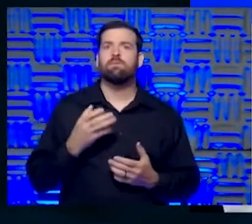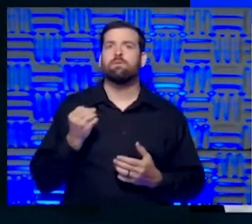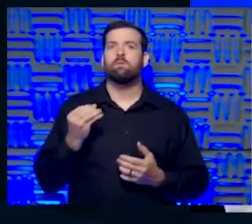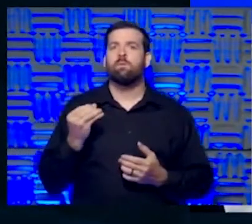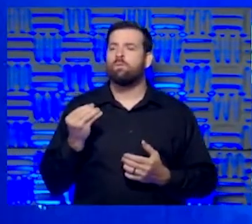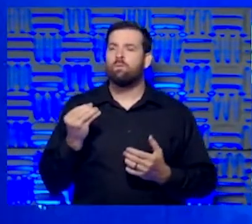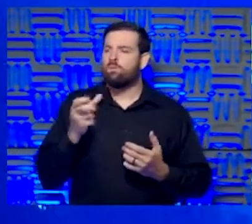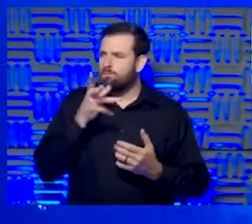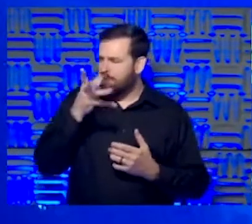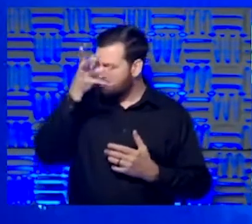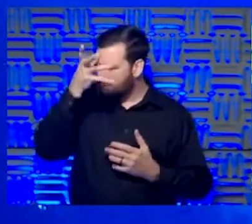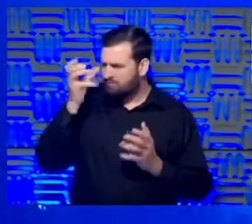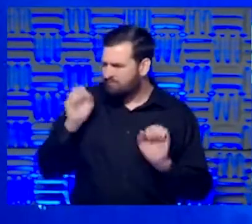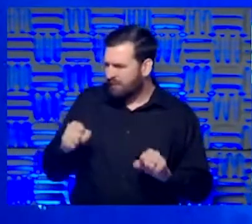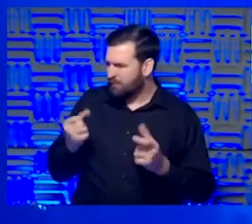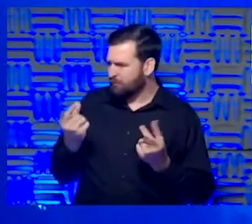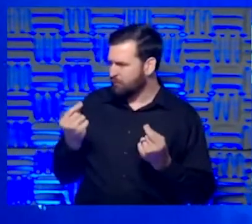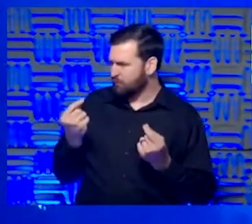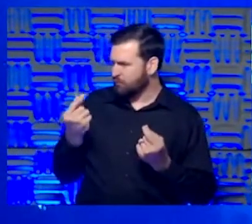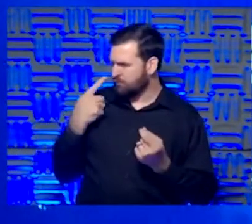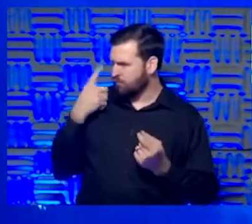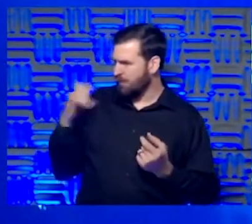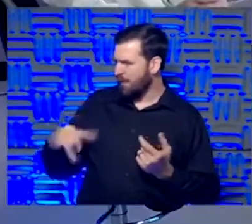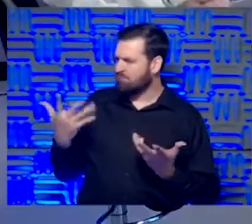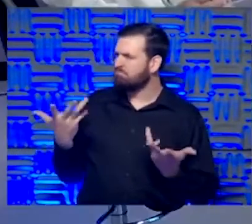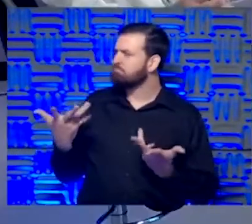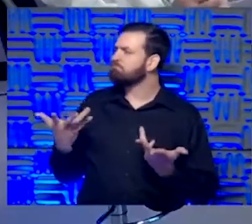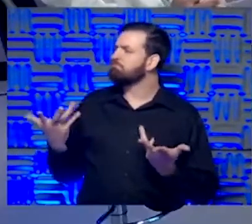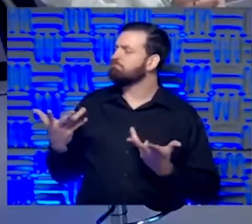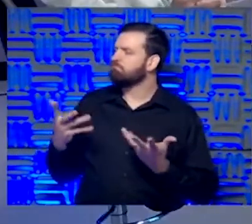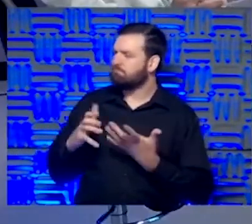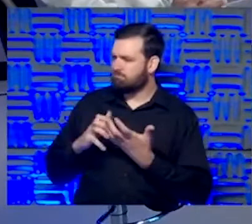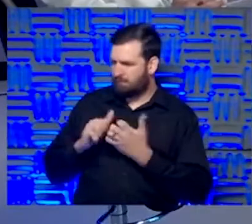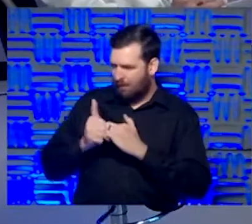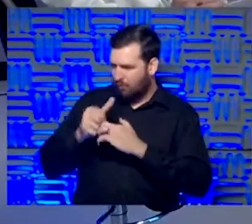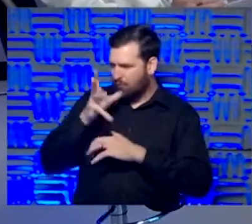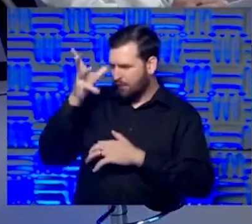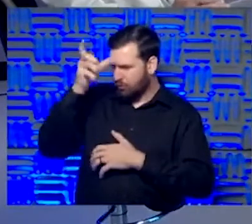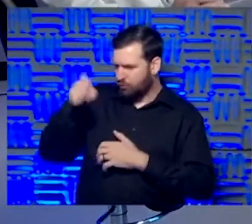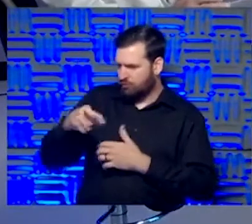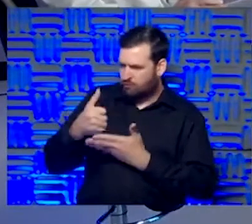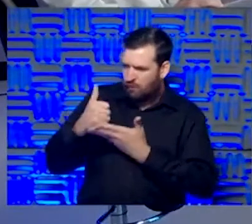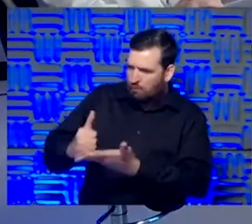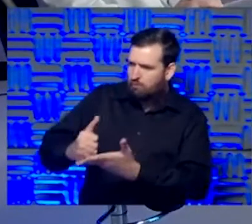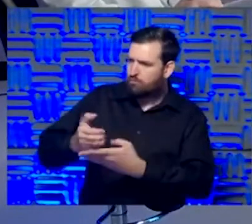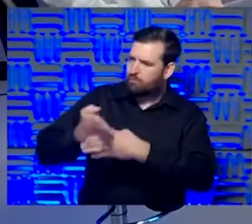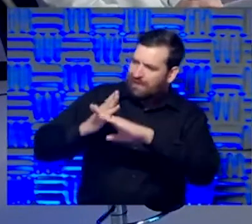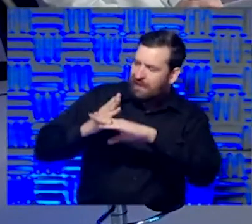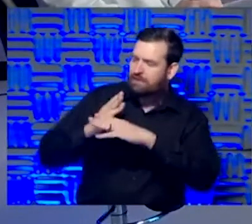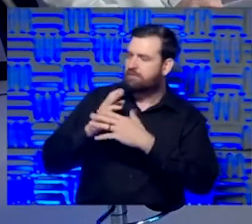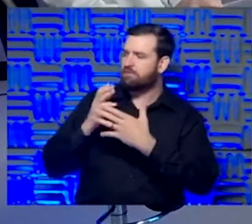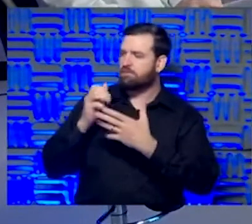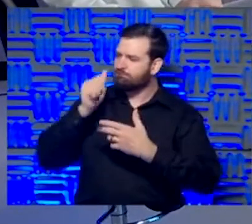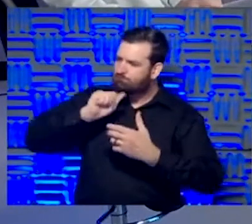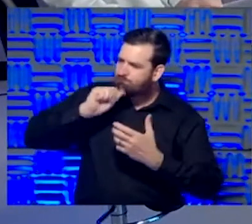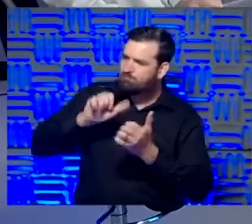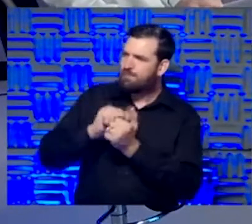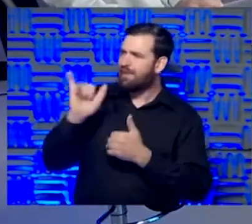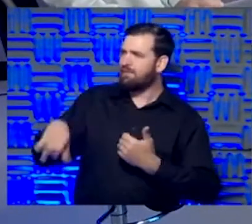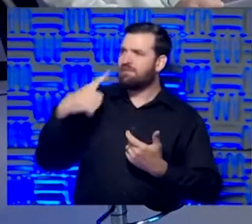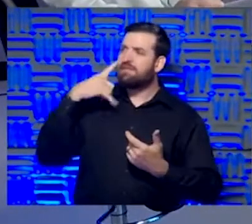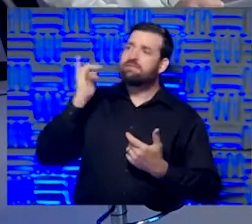about that, Rob? What are some ideas for how parents should help protect their children or cope with that? Because that sounds a whole lot